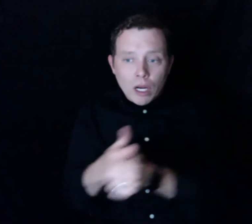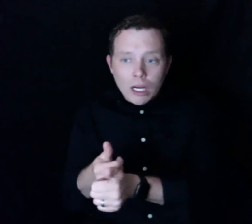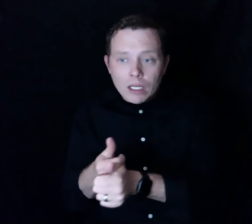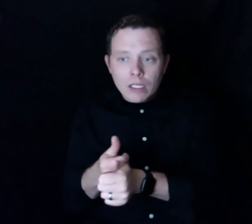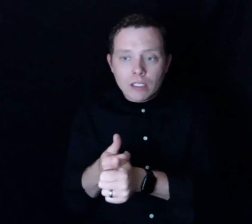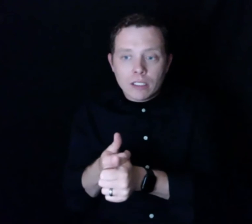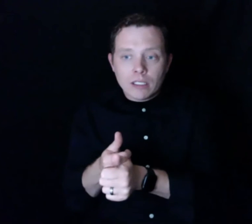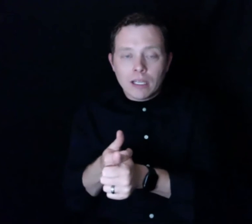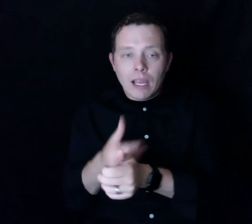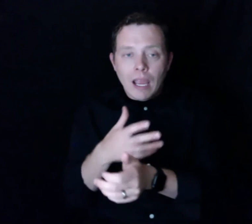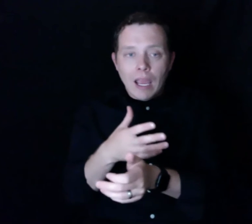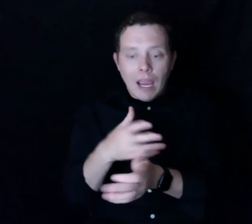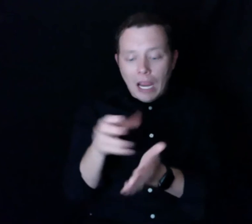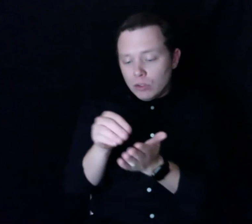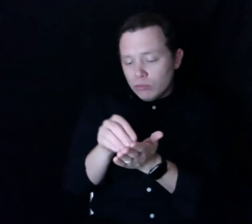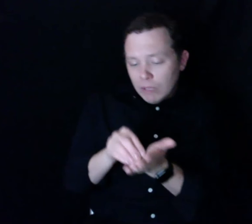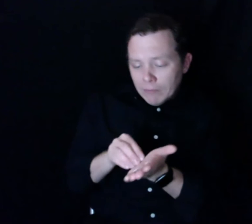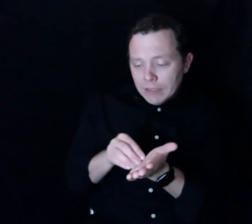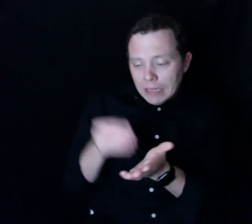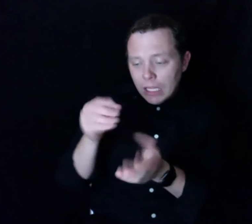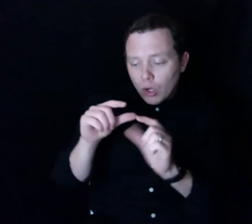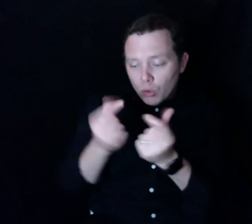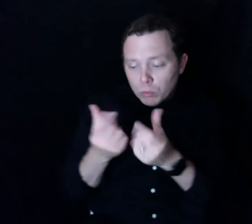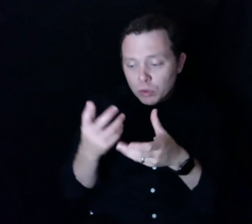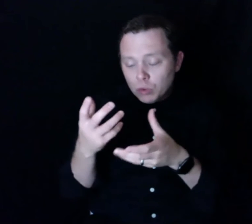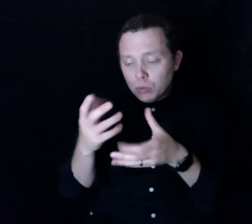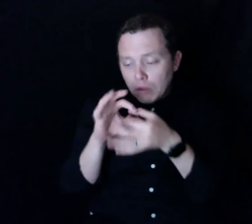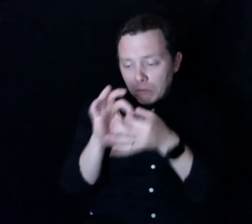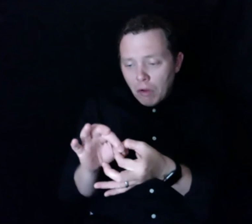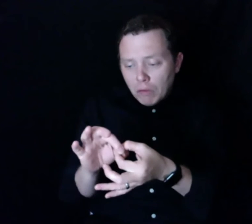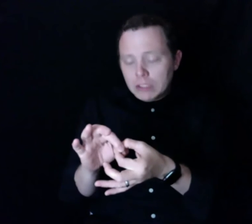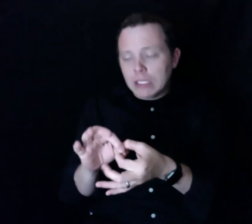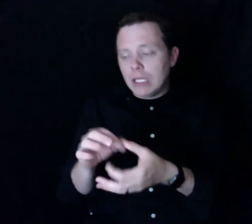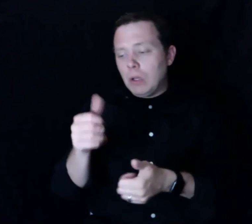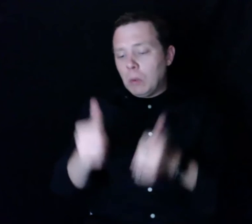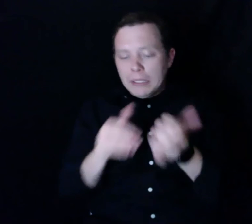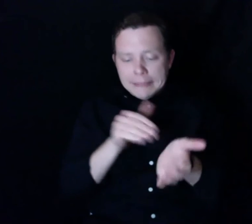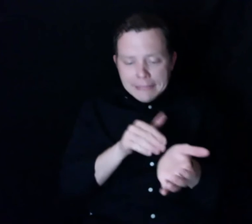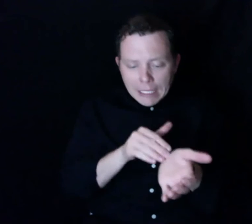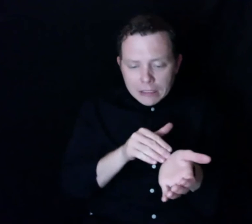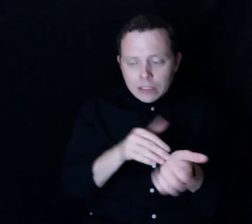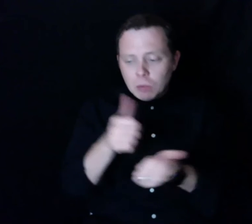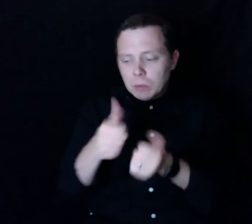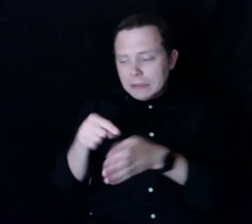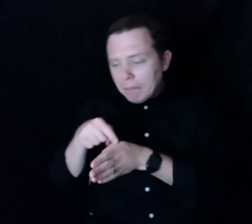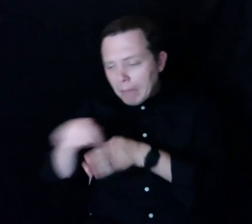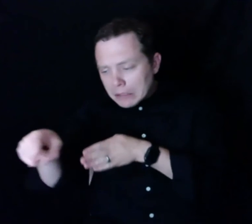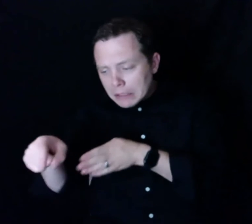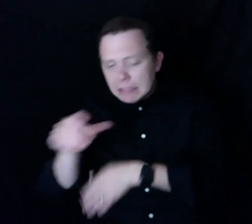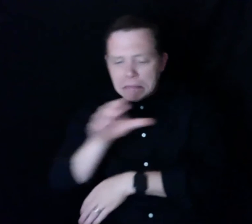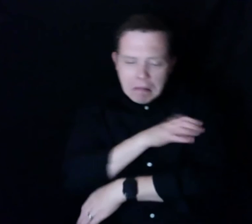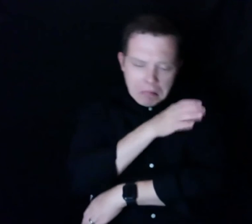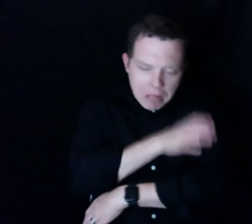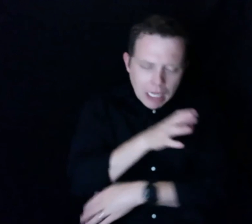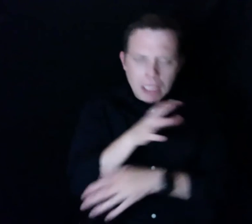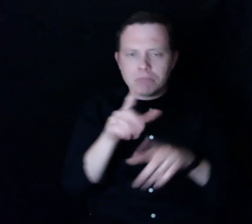what groups you're involved with, what doctors, clinics, and all of that. And so this is a very